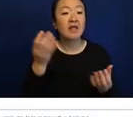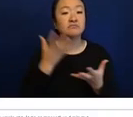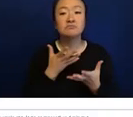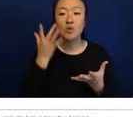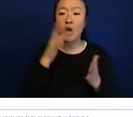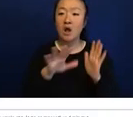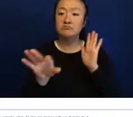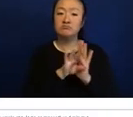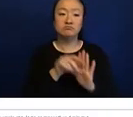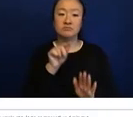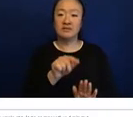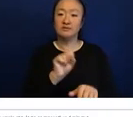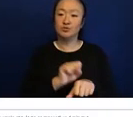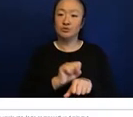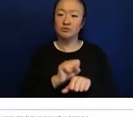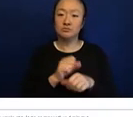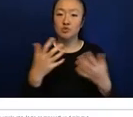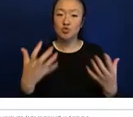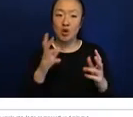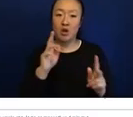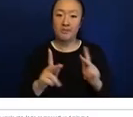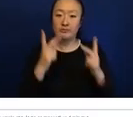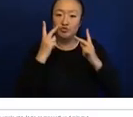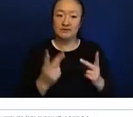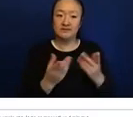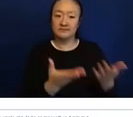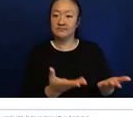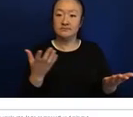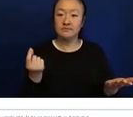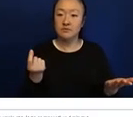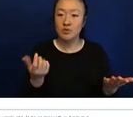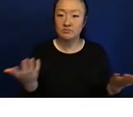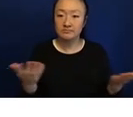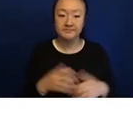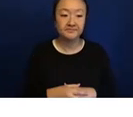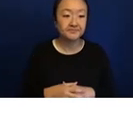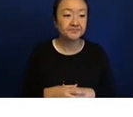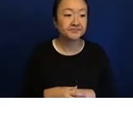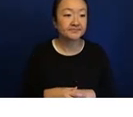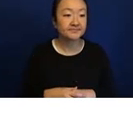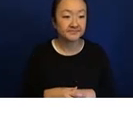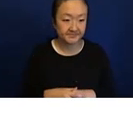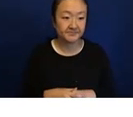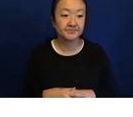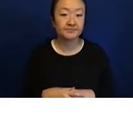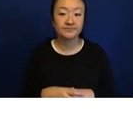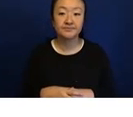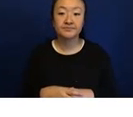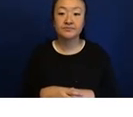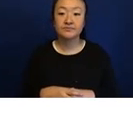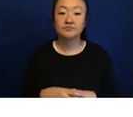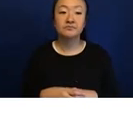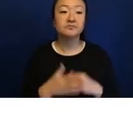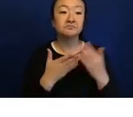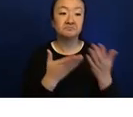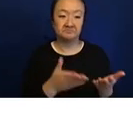work? What do you want people to see in this work? Okay, so that's